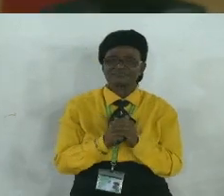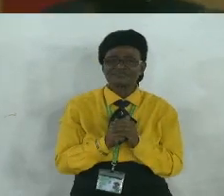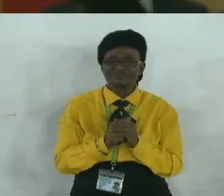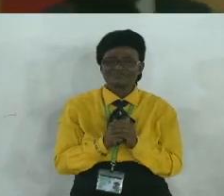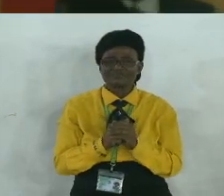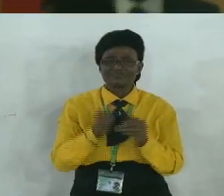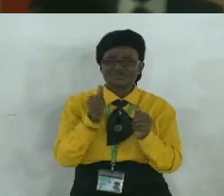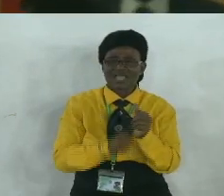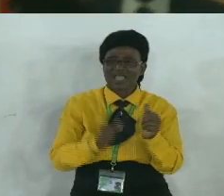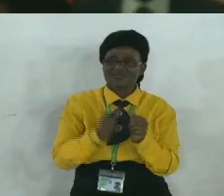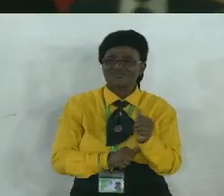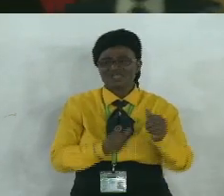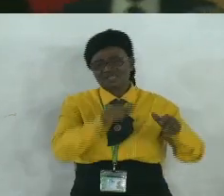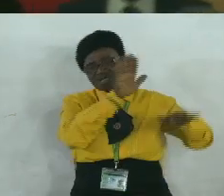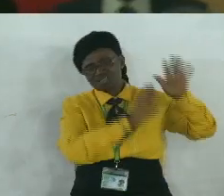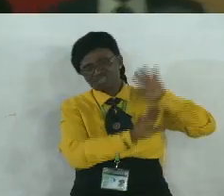Every seed